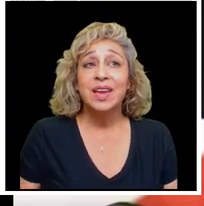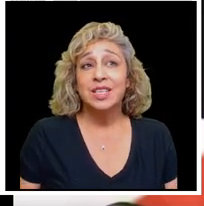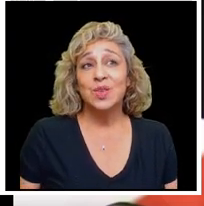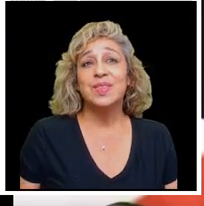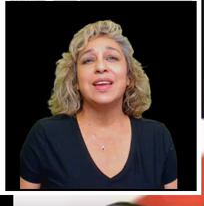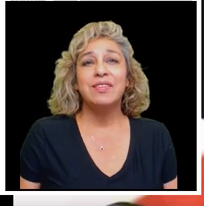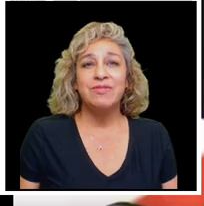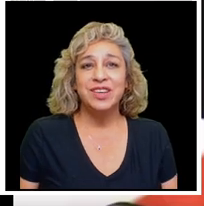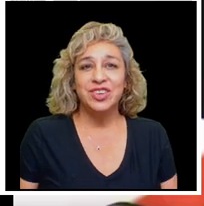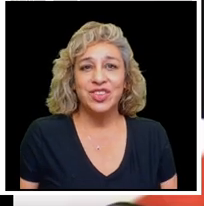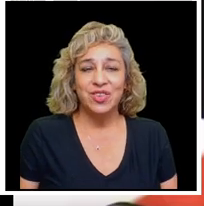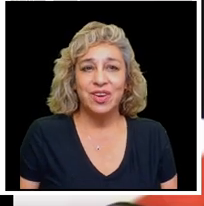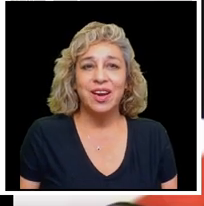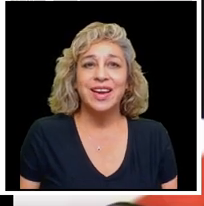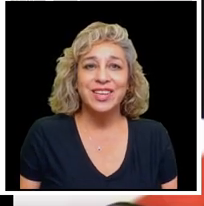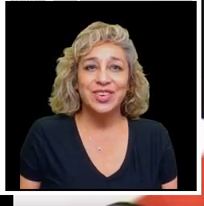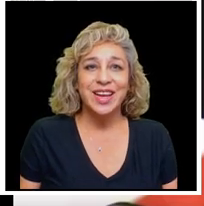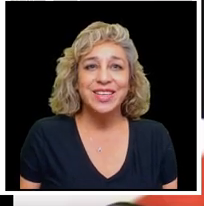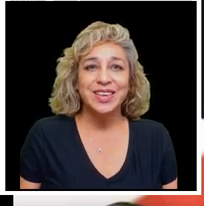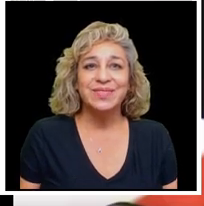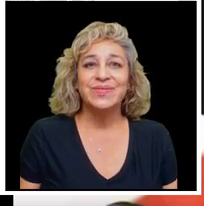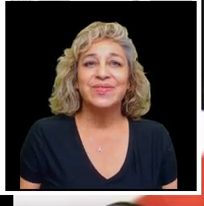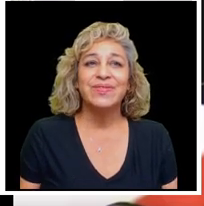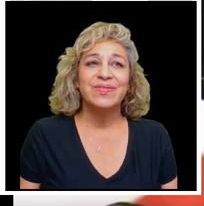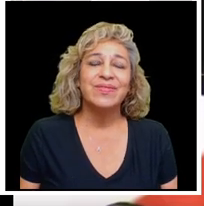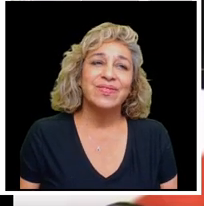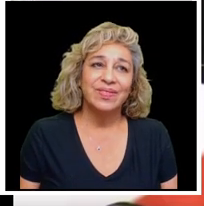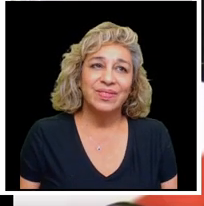month so that they can finish their education